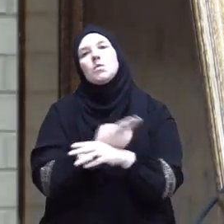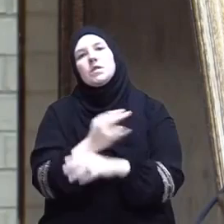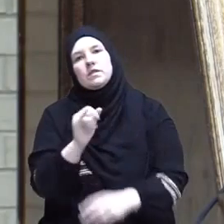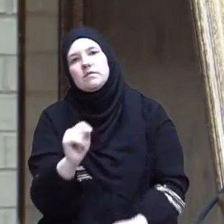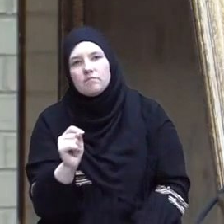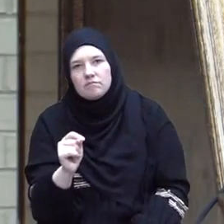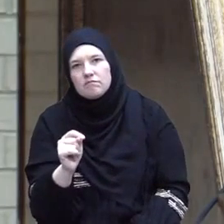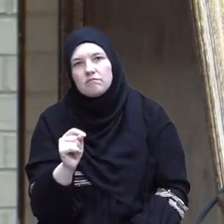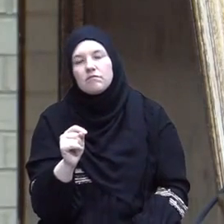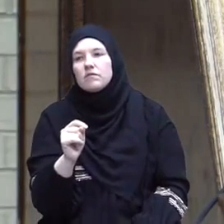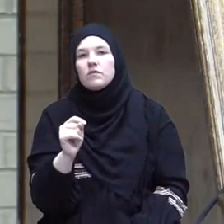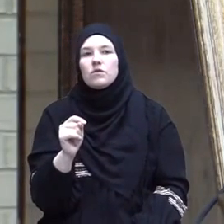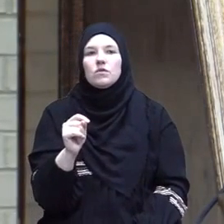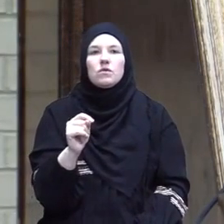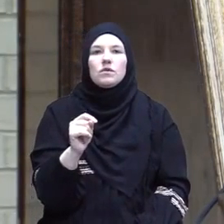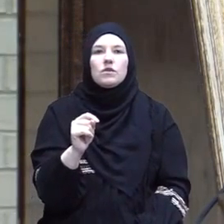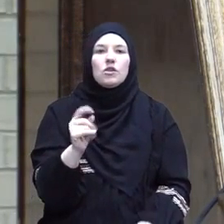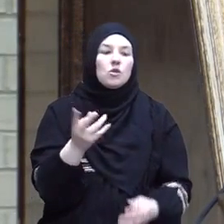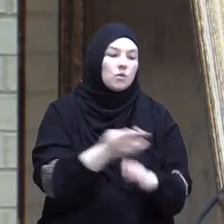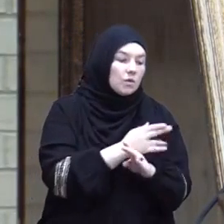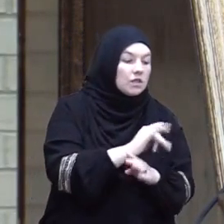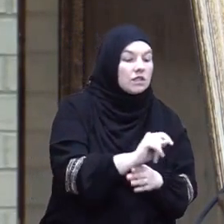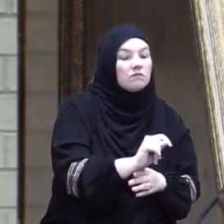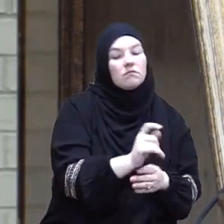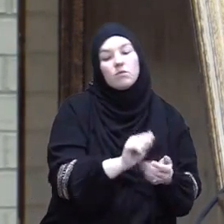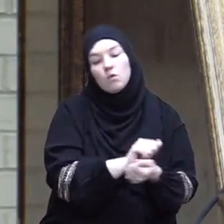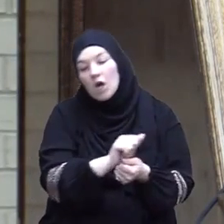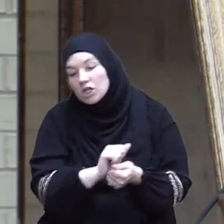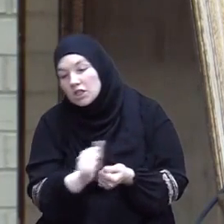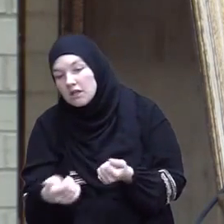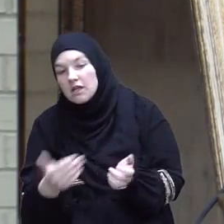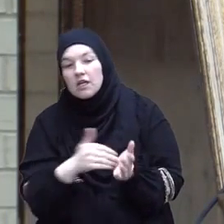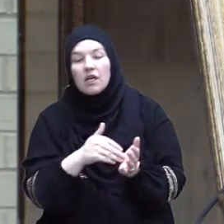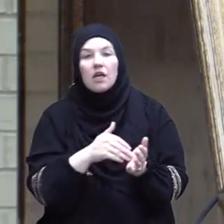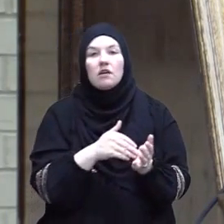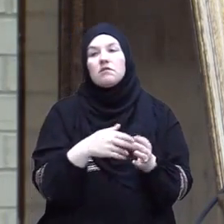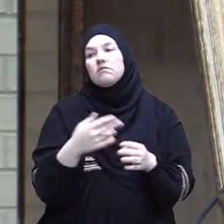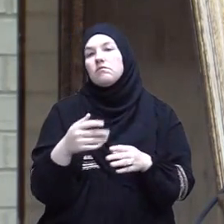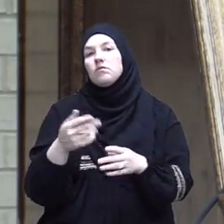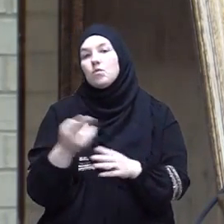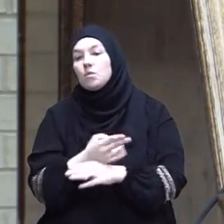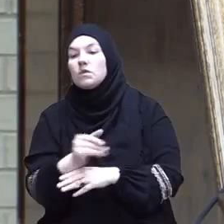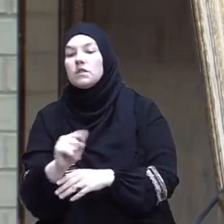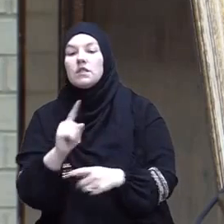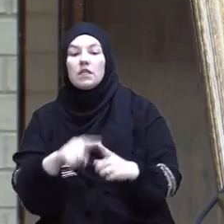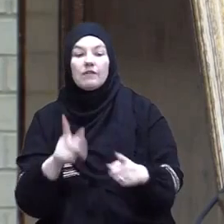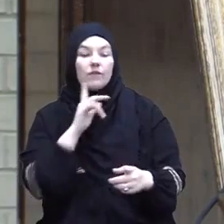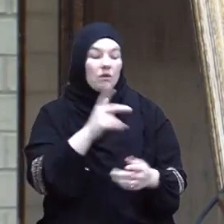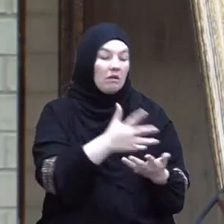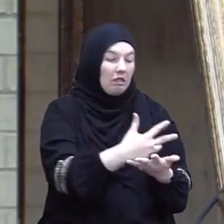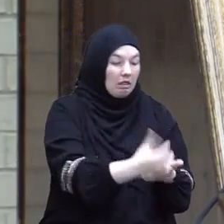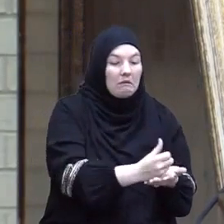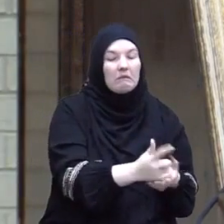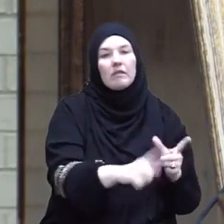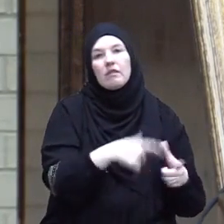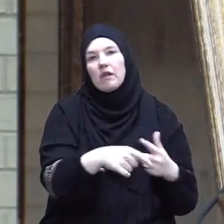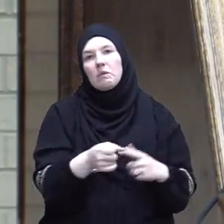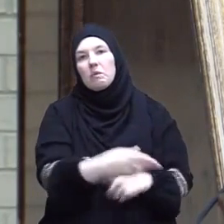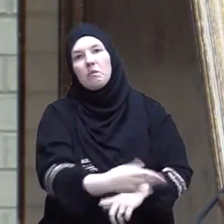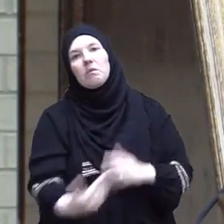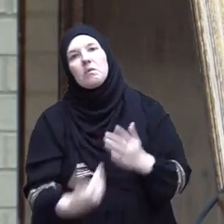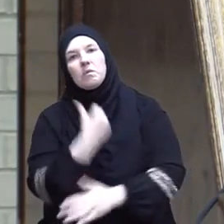it, you wash it, you use it again. When it wears out, what do? Throw it away, get something else.